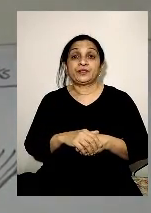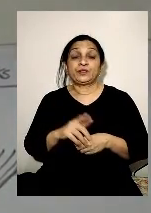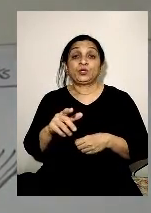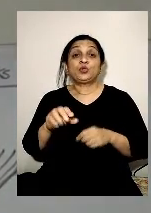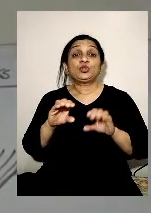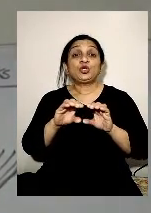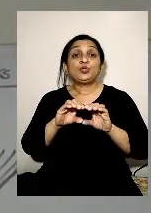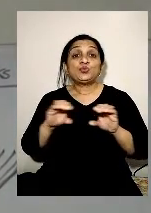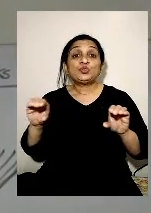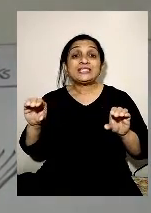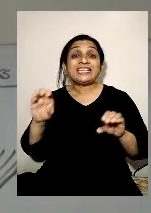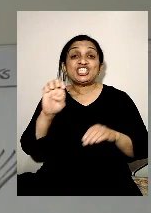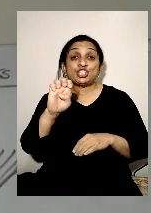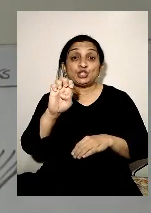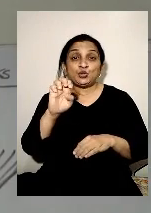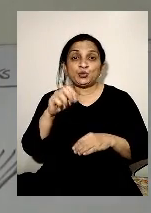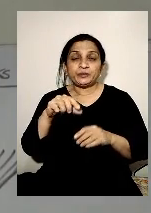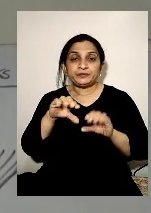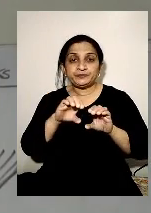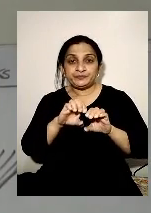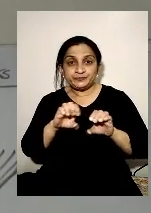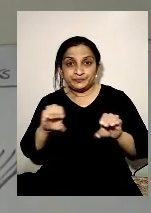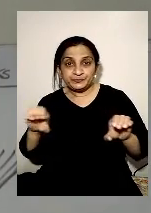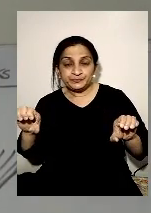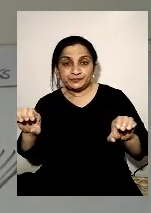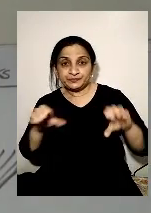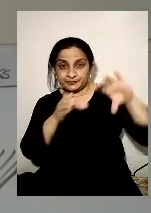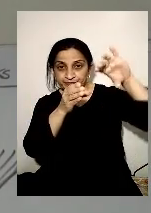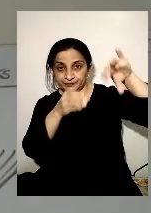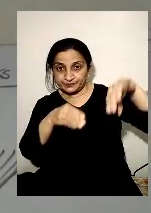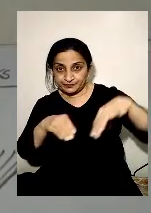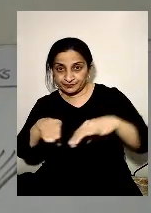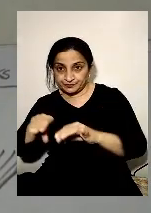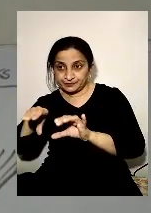eustachian tube note the spelling